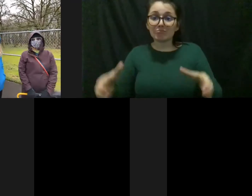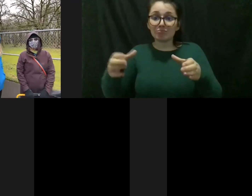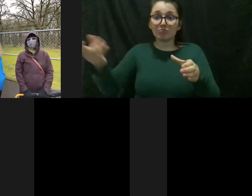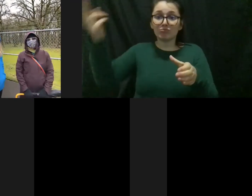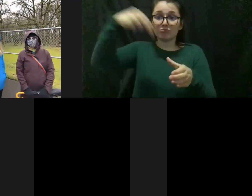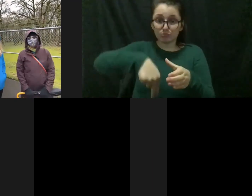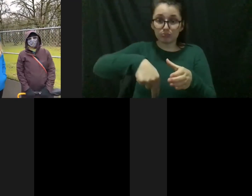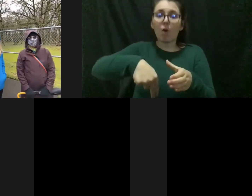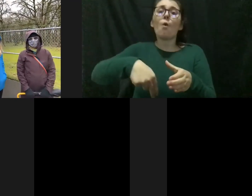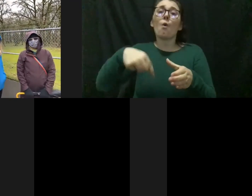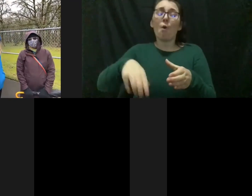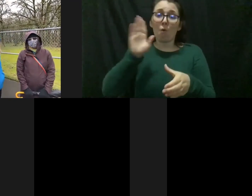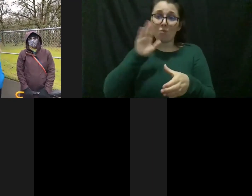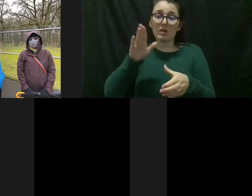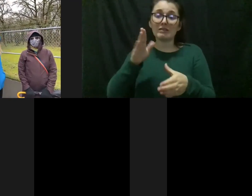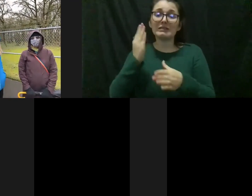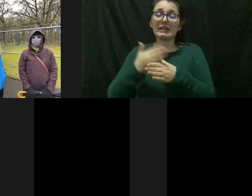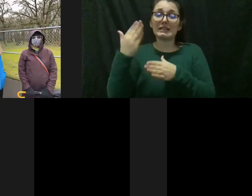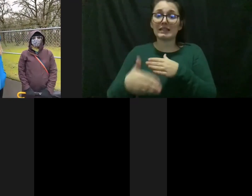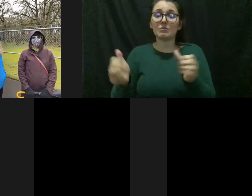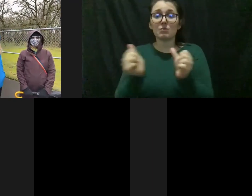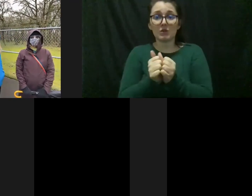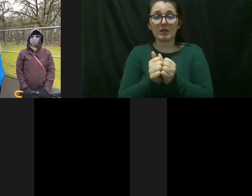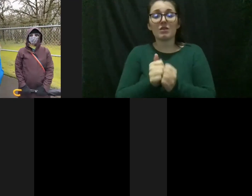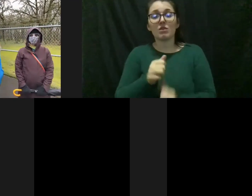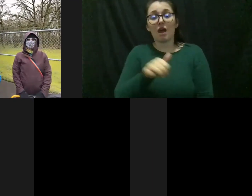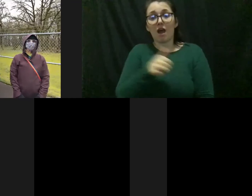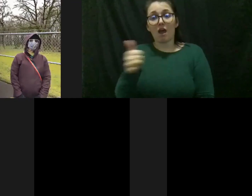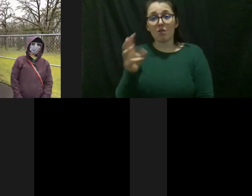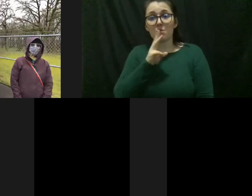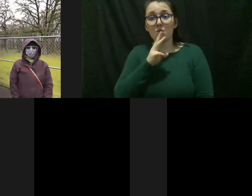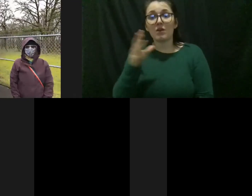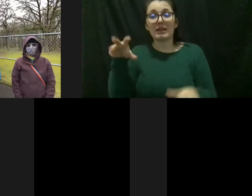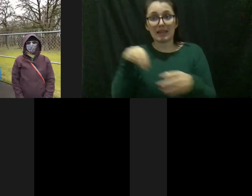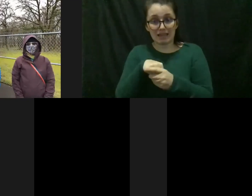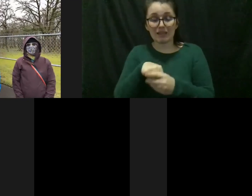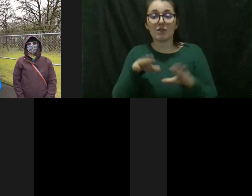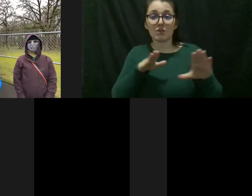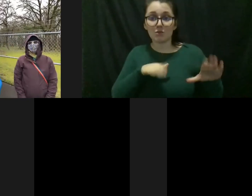Huh? And that's where you have a lot of where your biofilters or